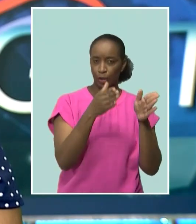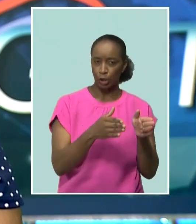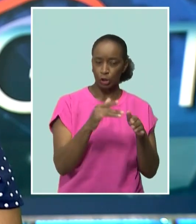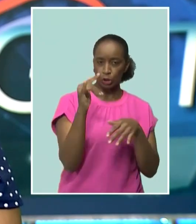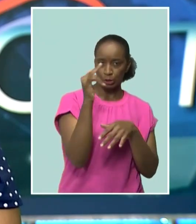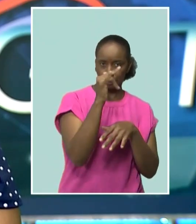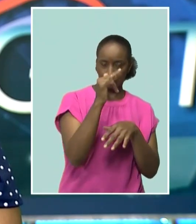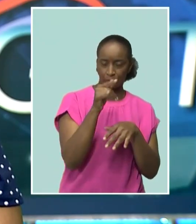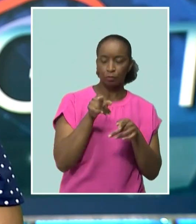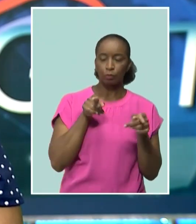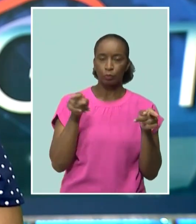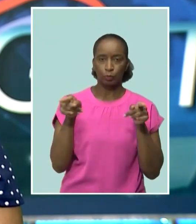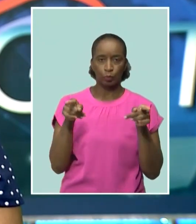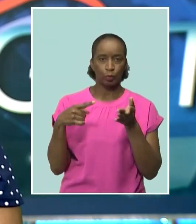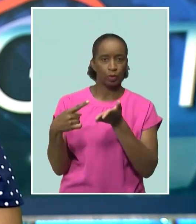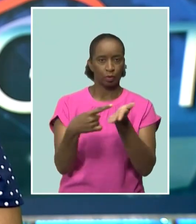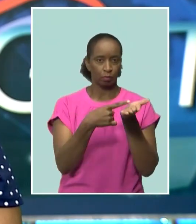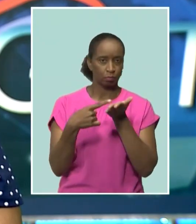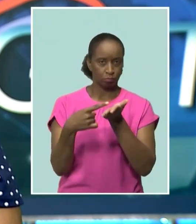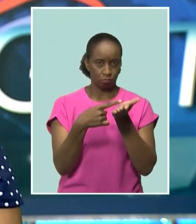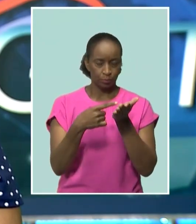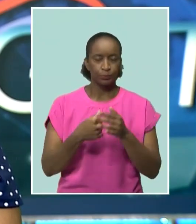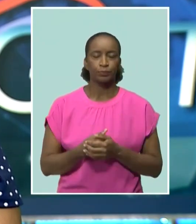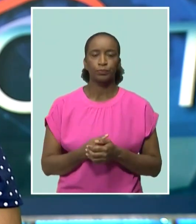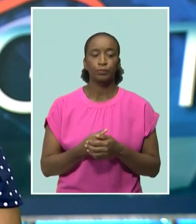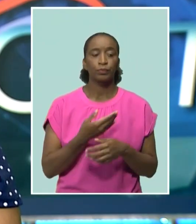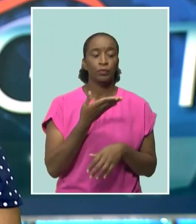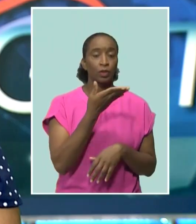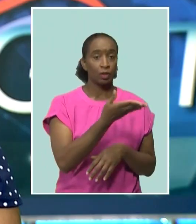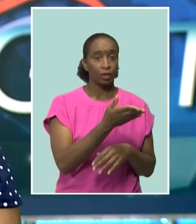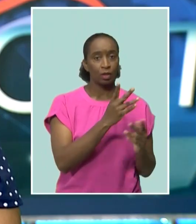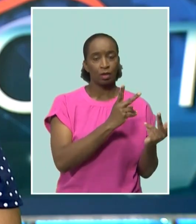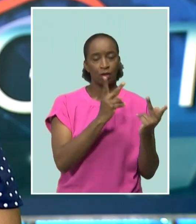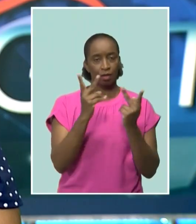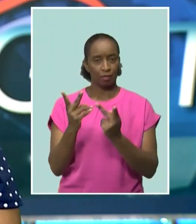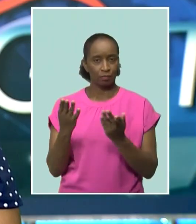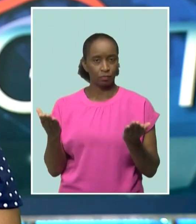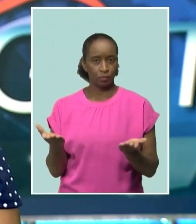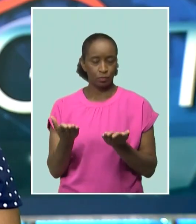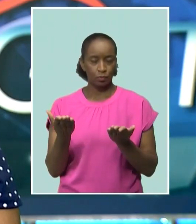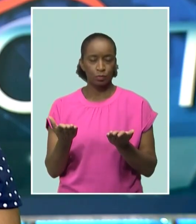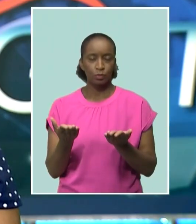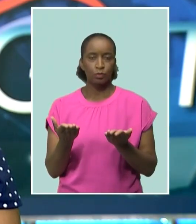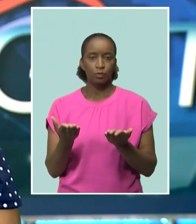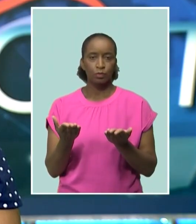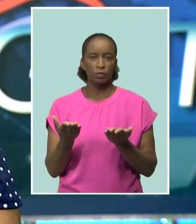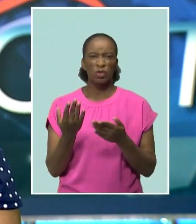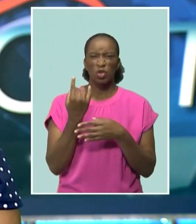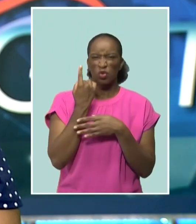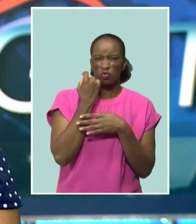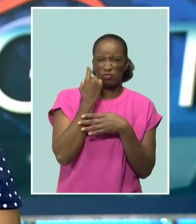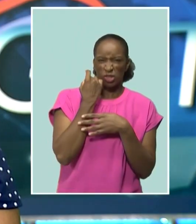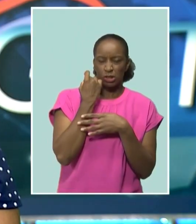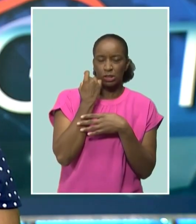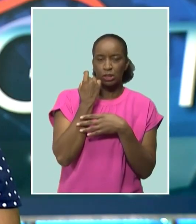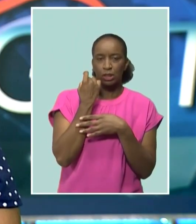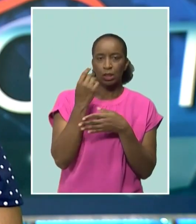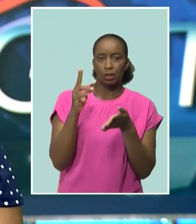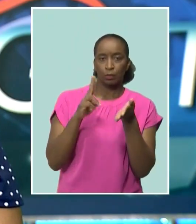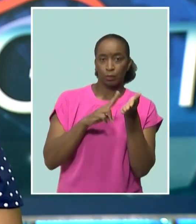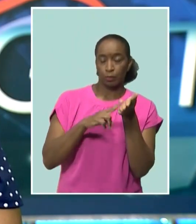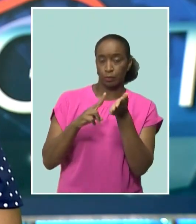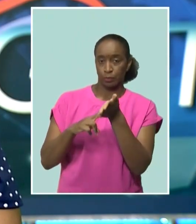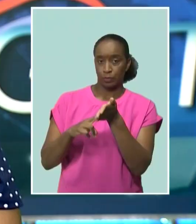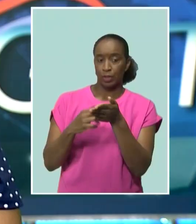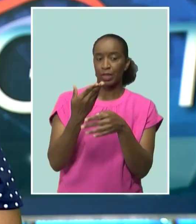air connectivity. Festus Keyamo visited the island following the historic signing of a bilateral air services agreement